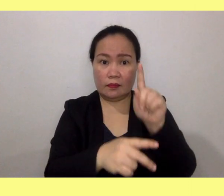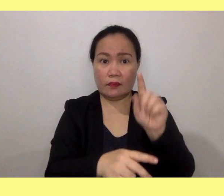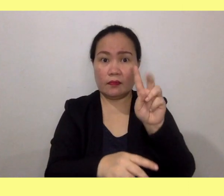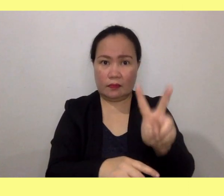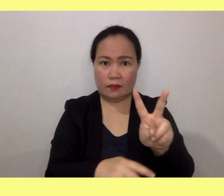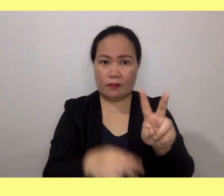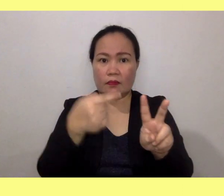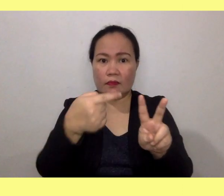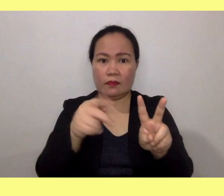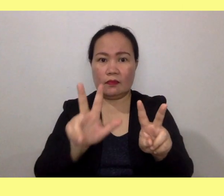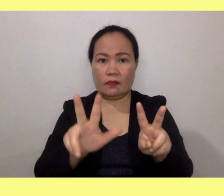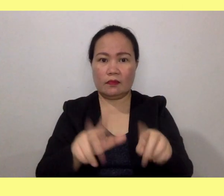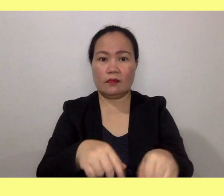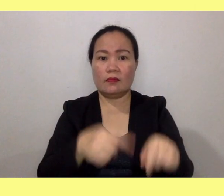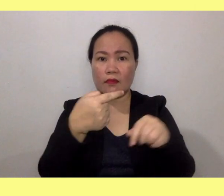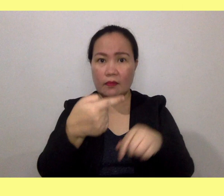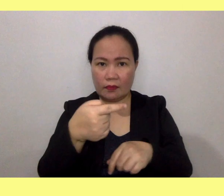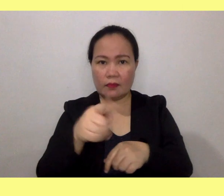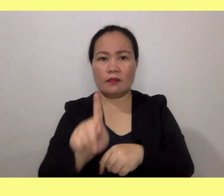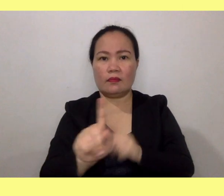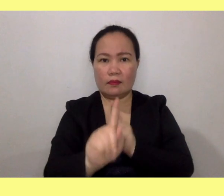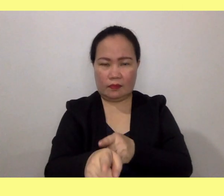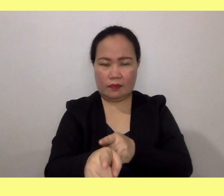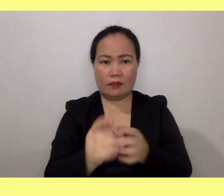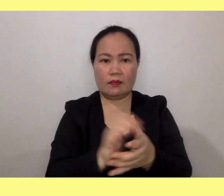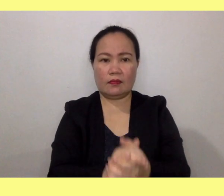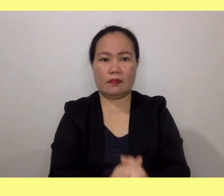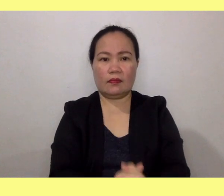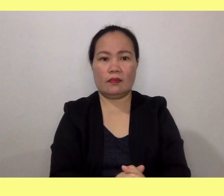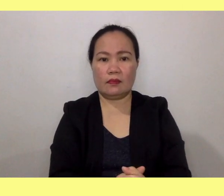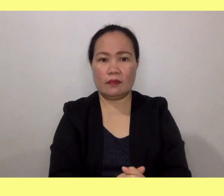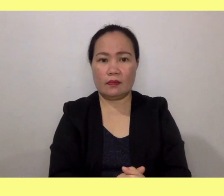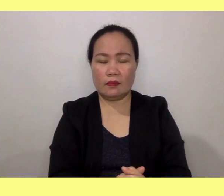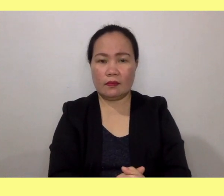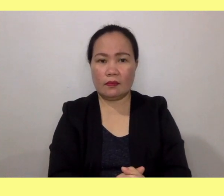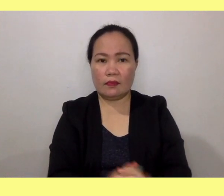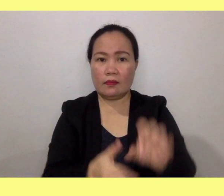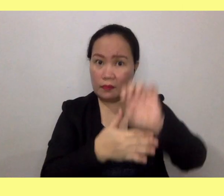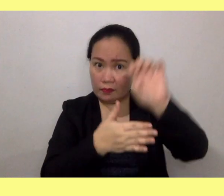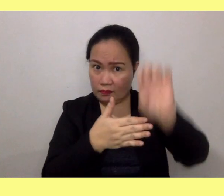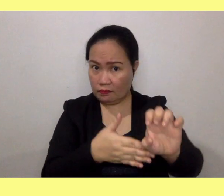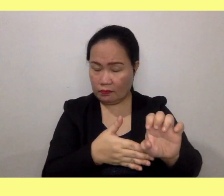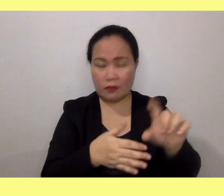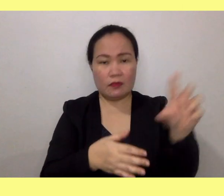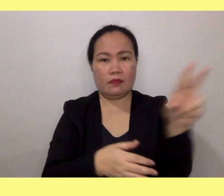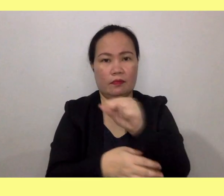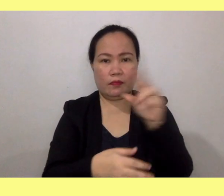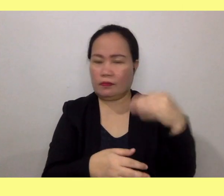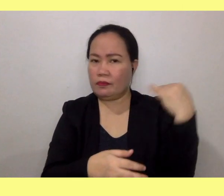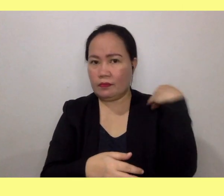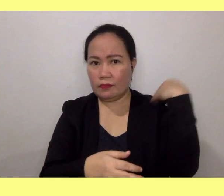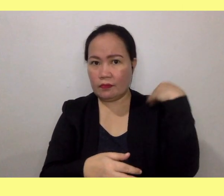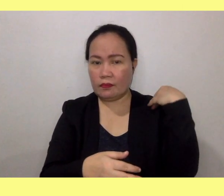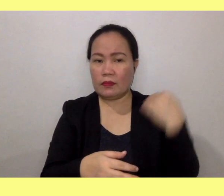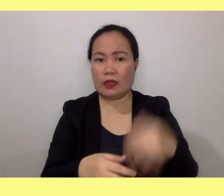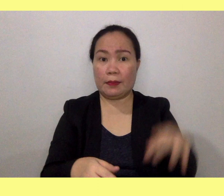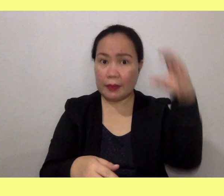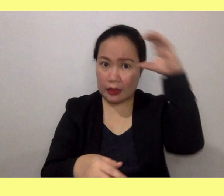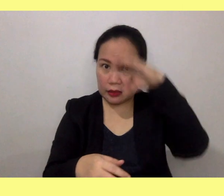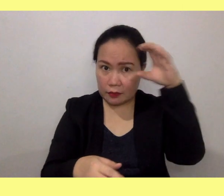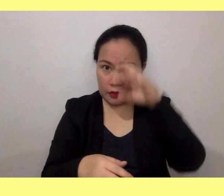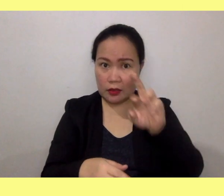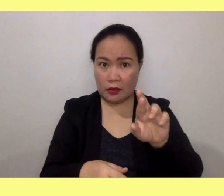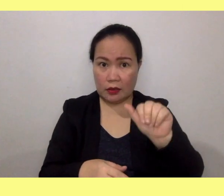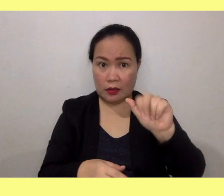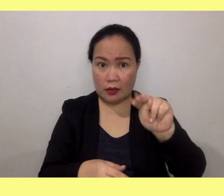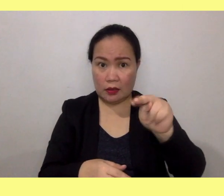So, this is negative 1. Okay. Is this the end? No. Kasi ang hinahanap natin ay range